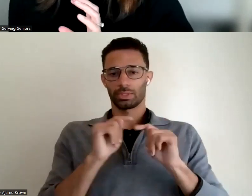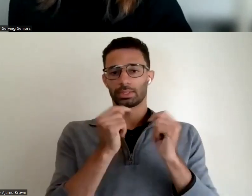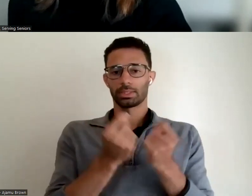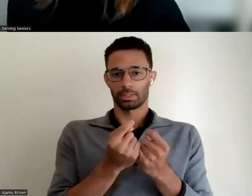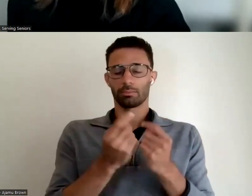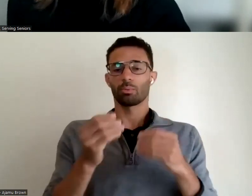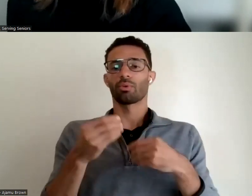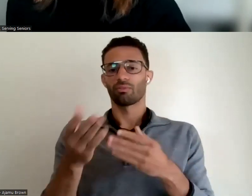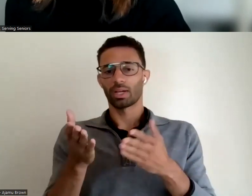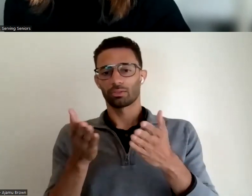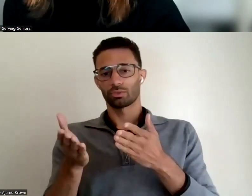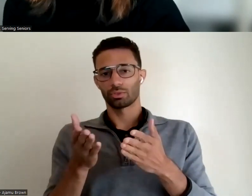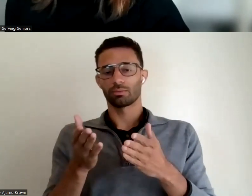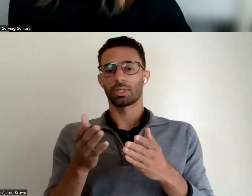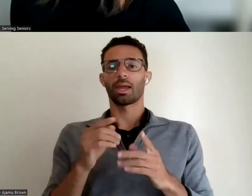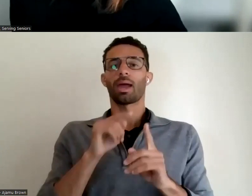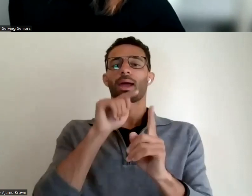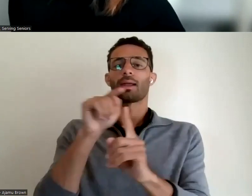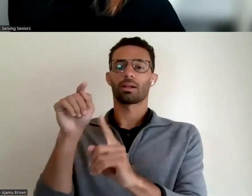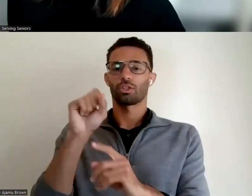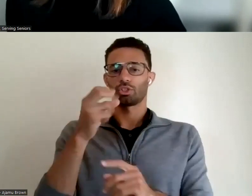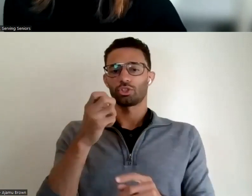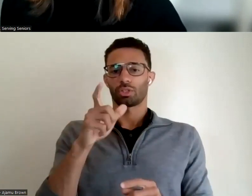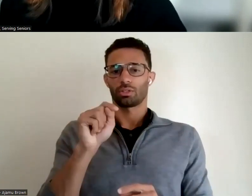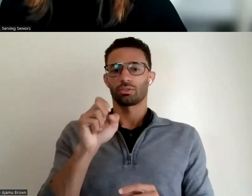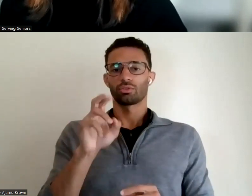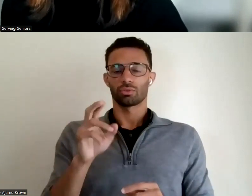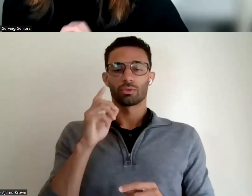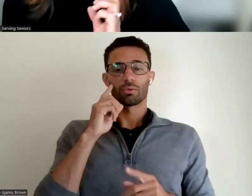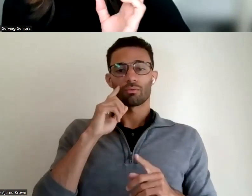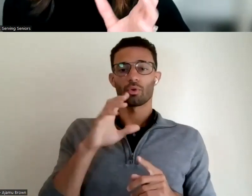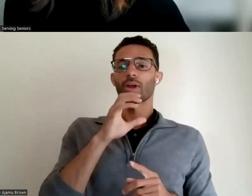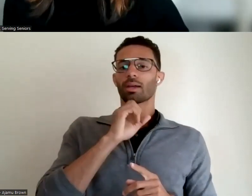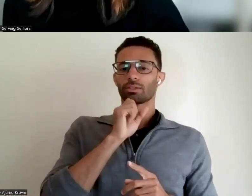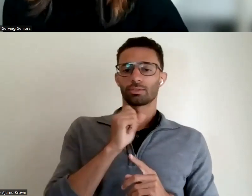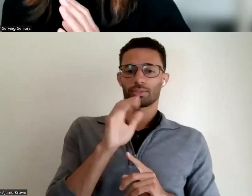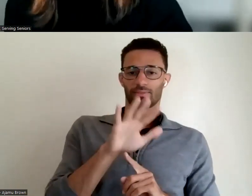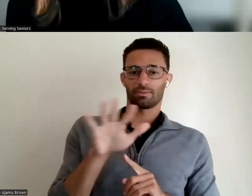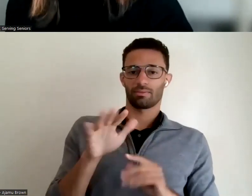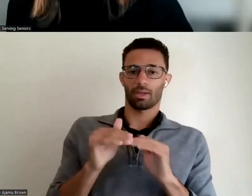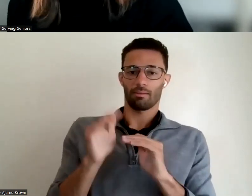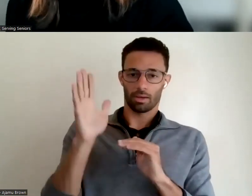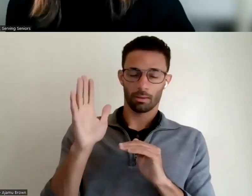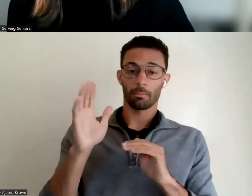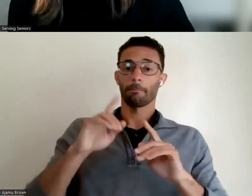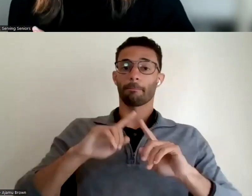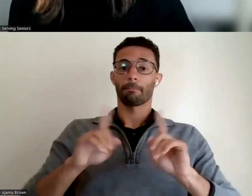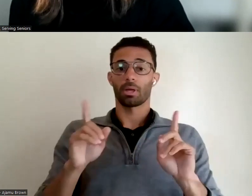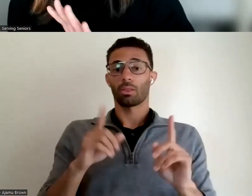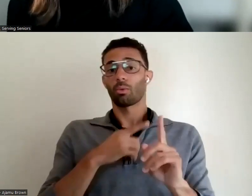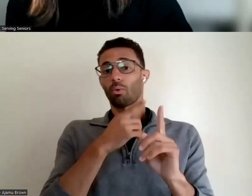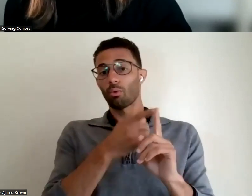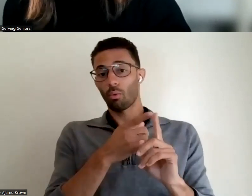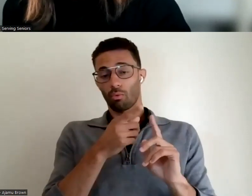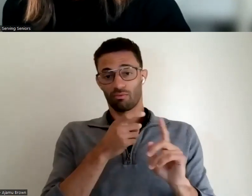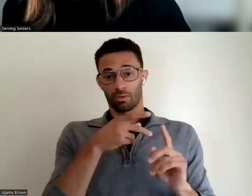our non-congregate shelter that is for ages 55 and above. But the goal from that pilot is then to be able